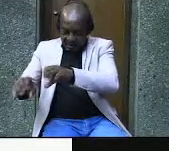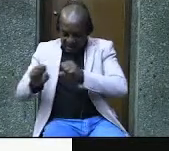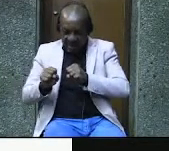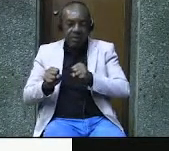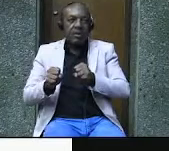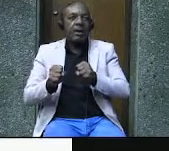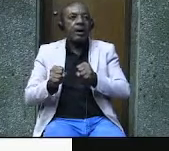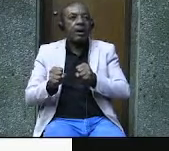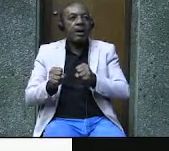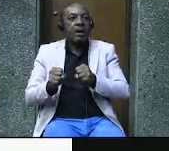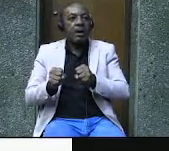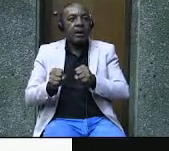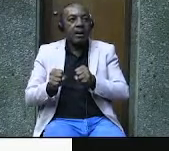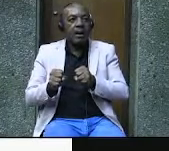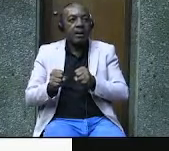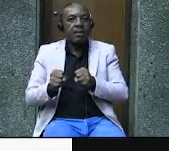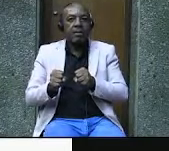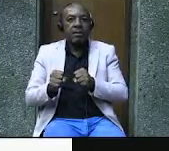ka